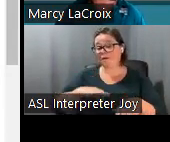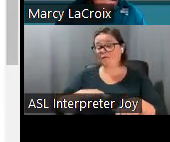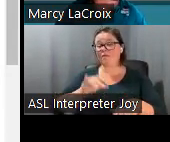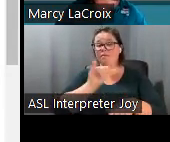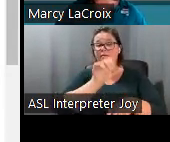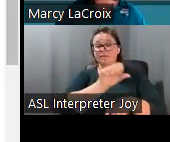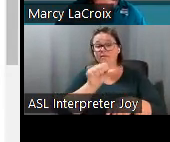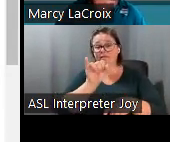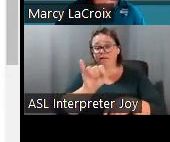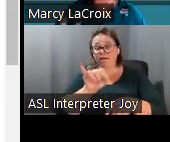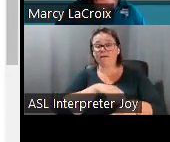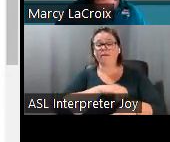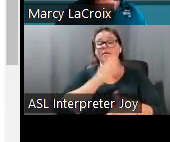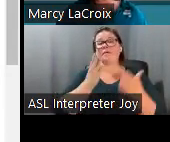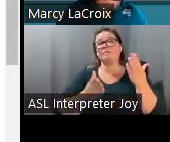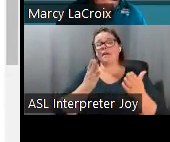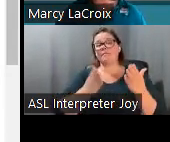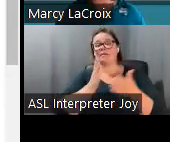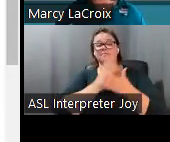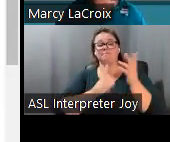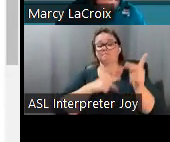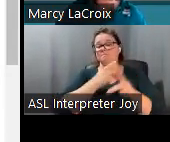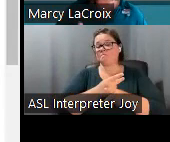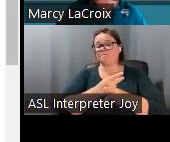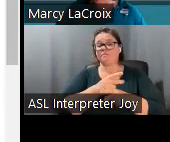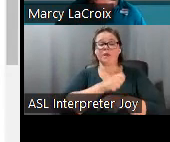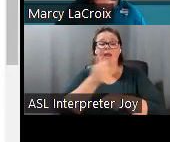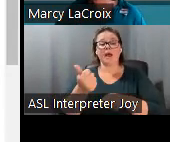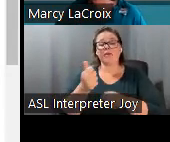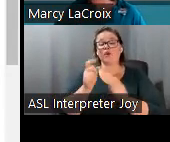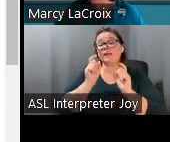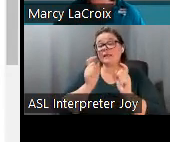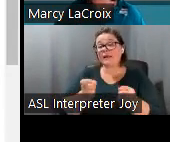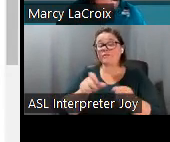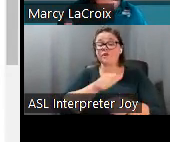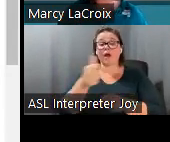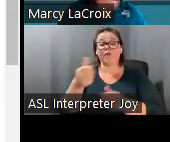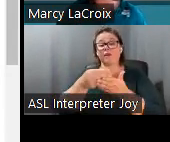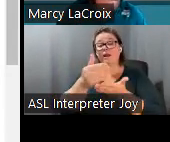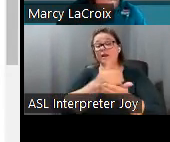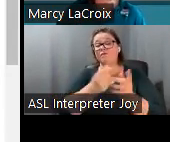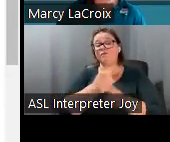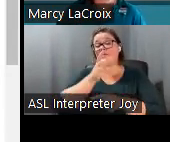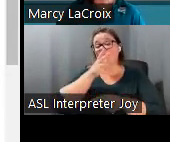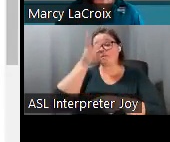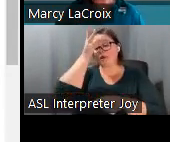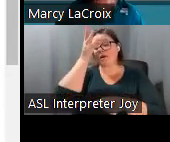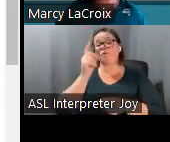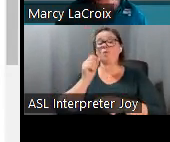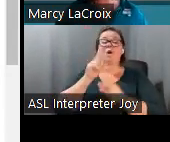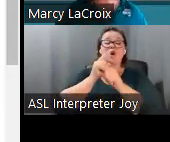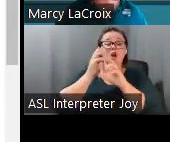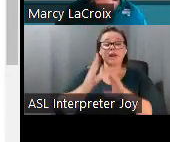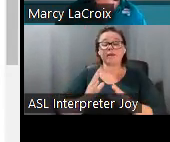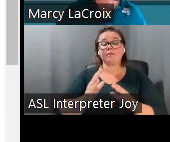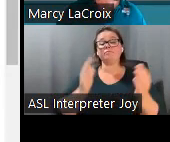SSI. It might be some sort of other gift or other income from a parent or guardian. And